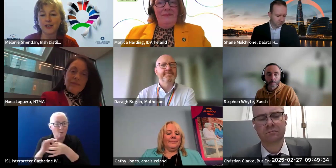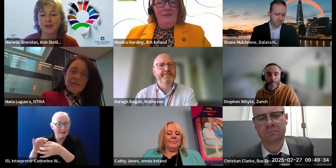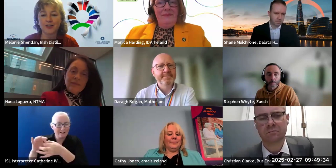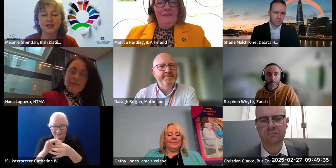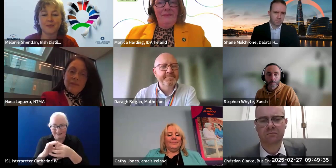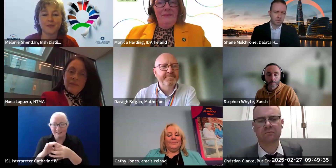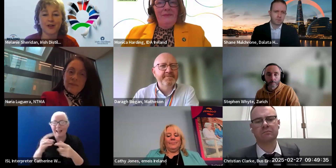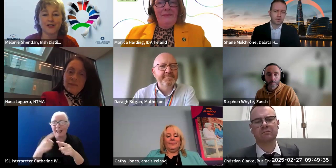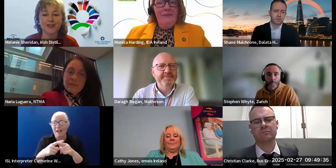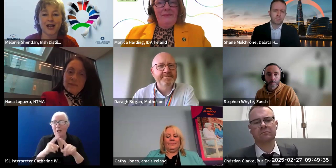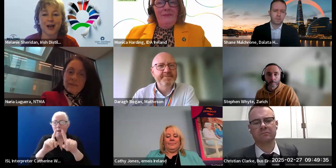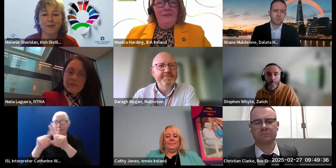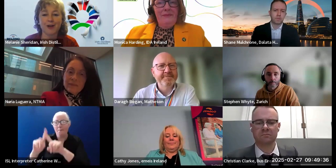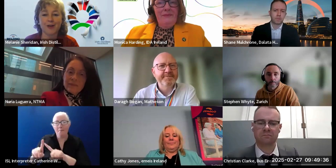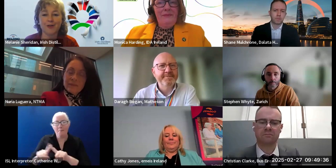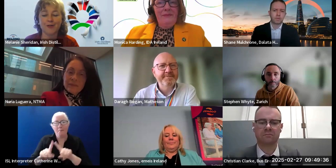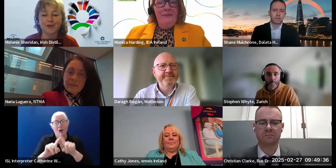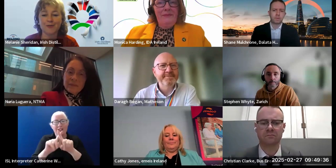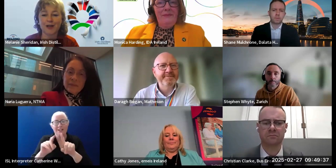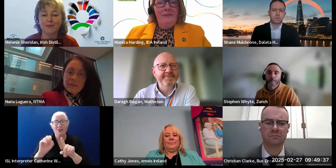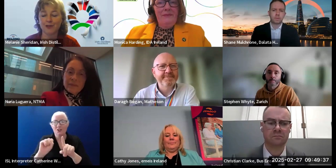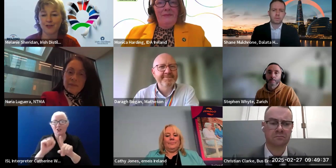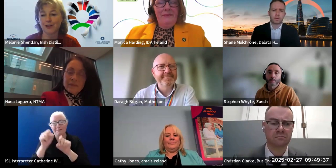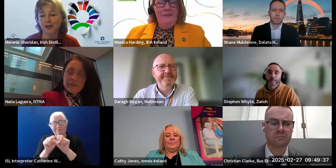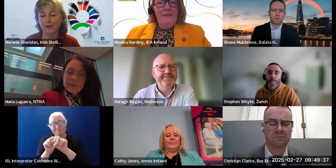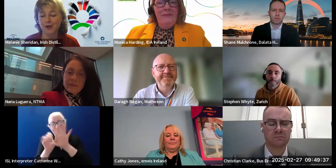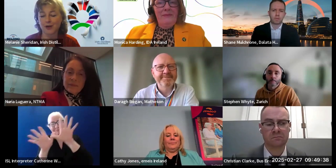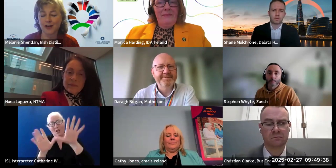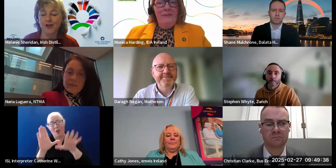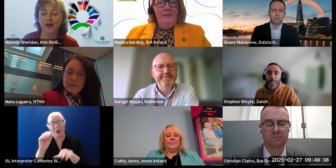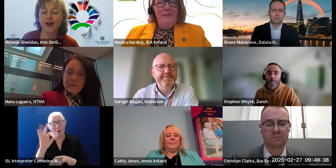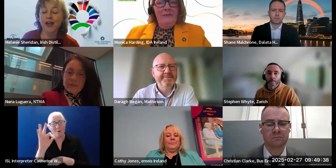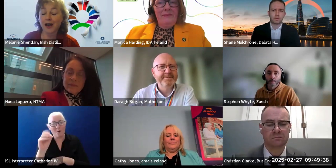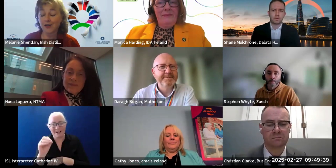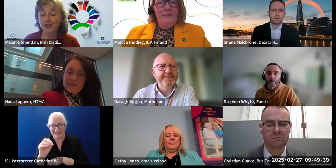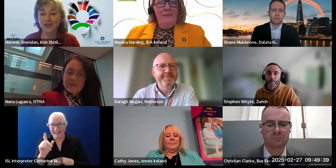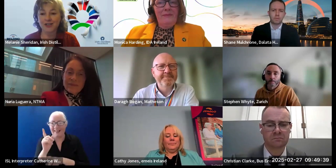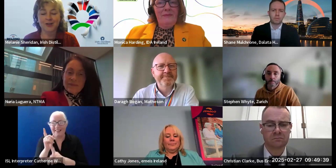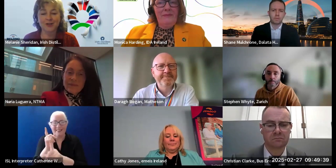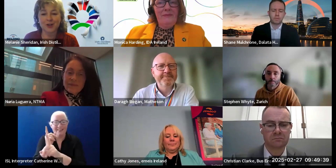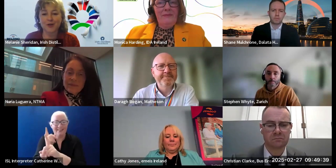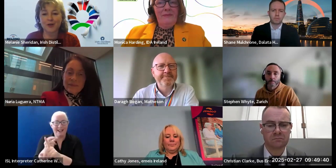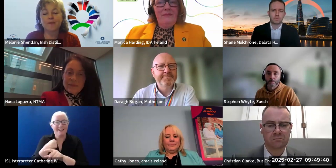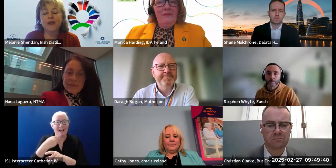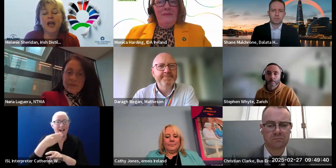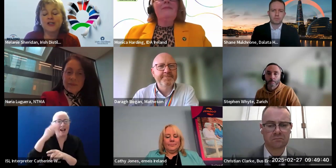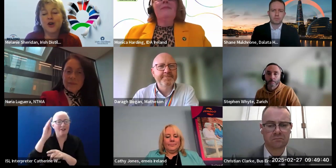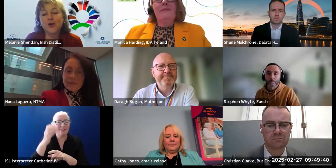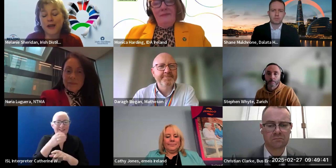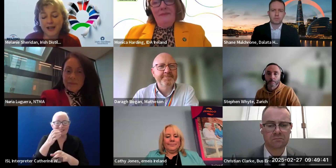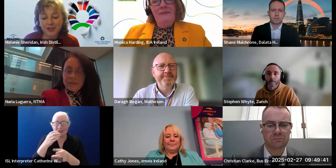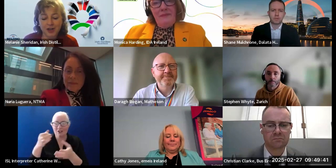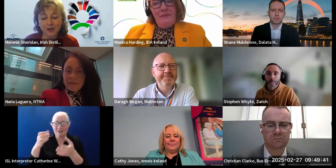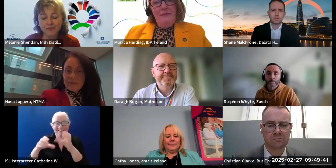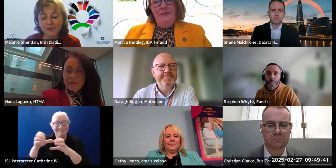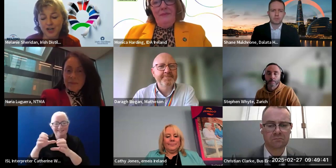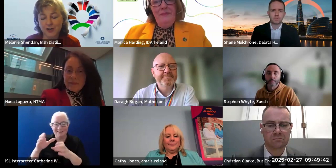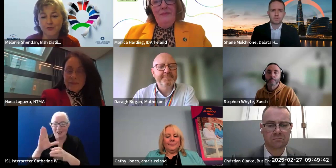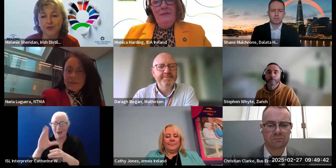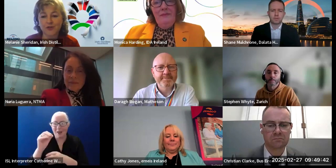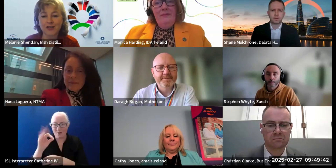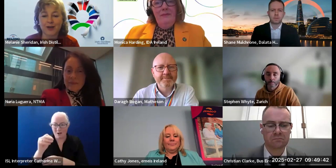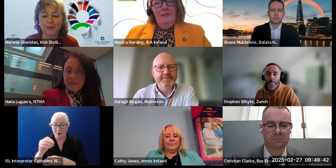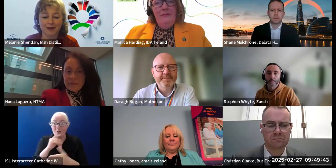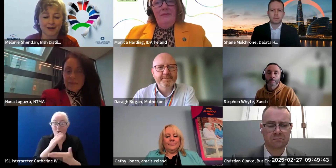our multicolored sunburst logo as well, which is kind of the Pernod Ricard Irish Distillers logo. So in terms